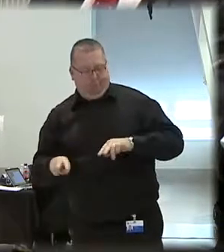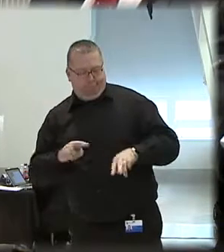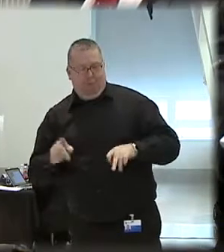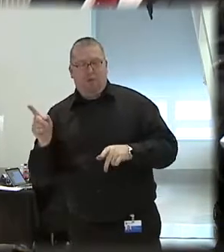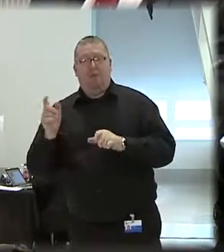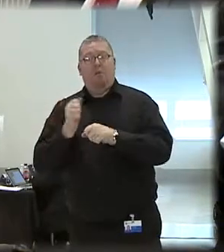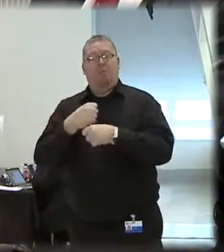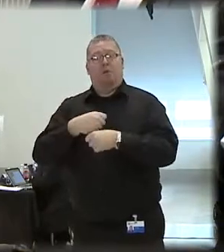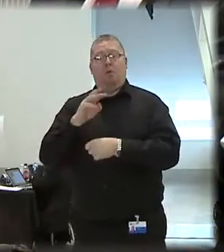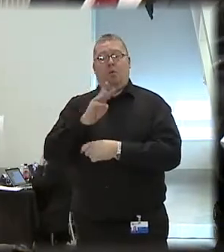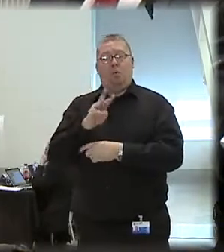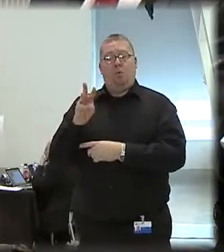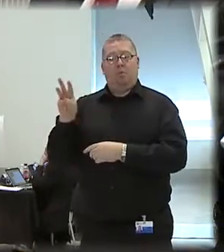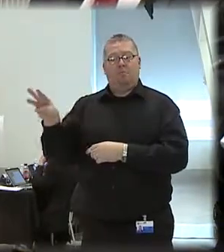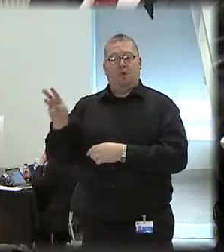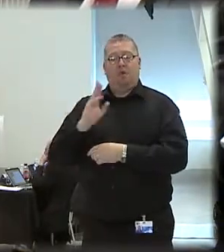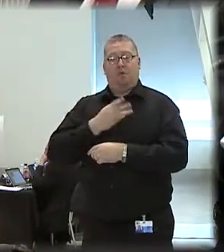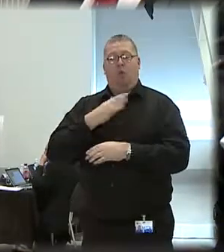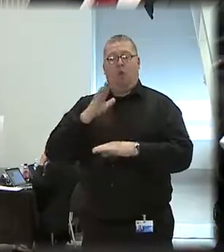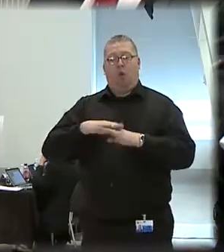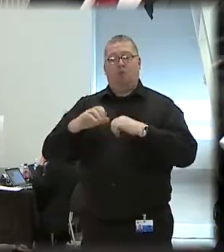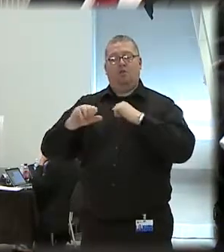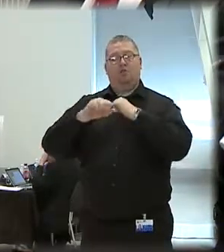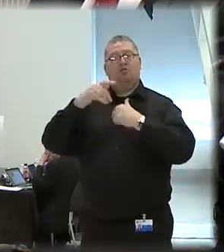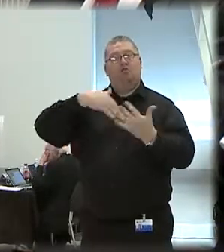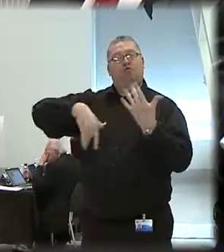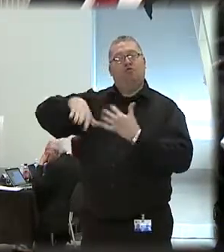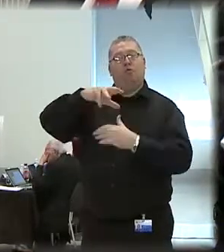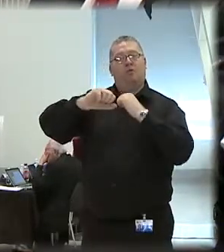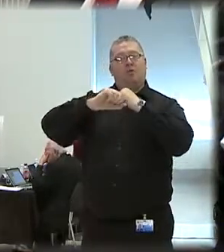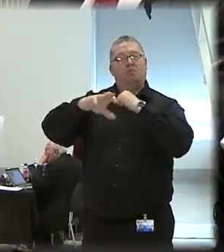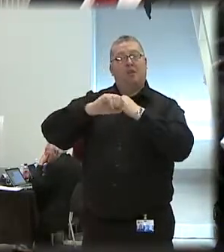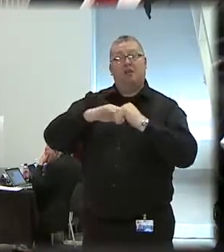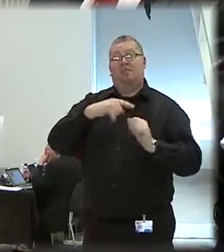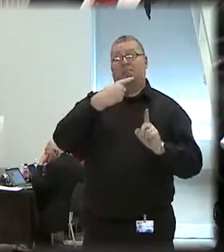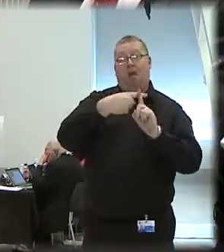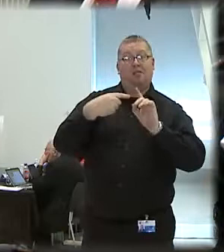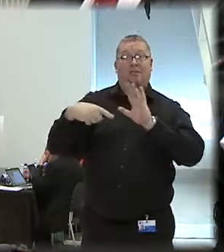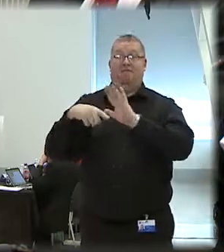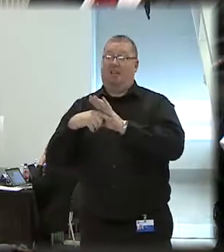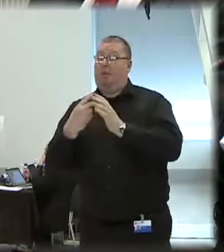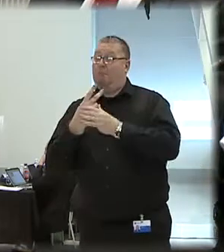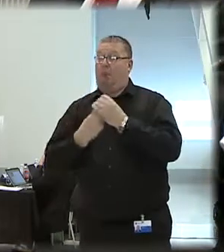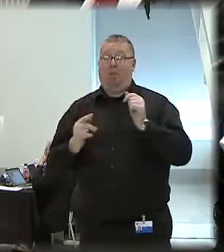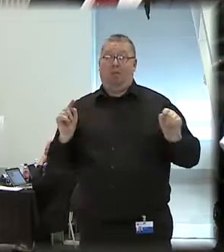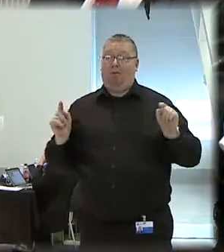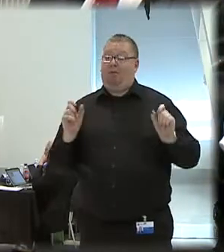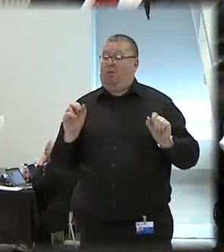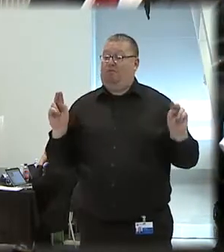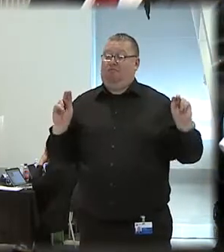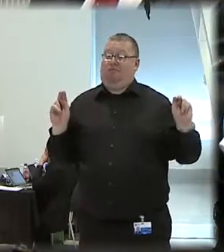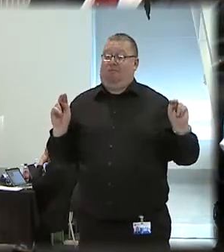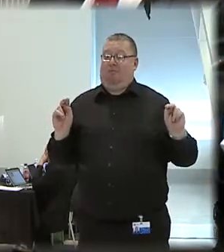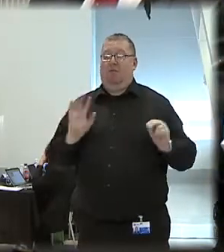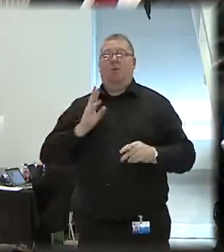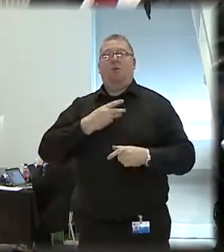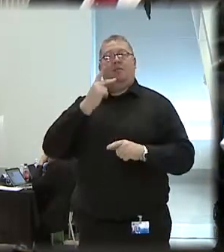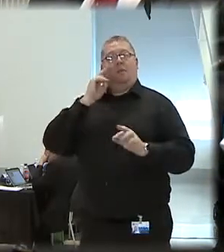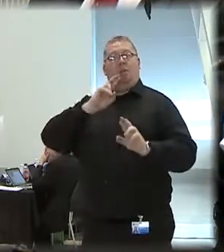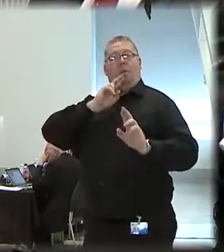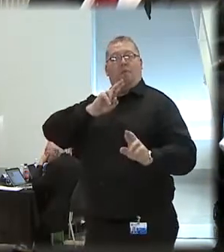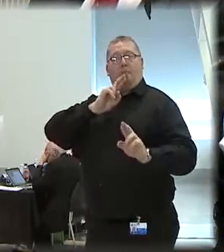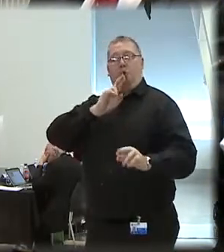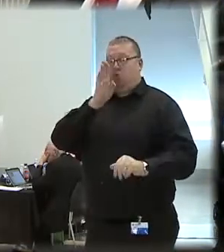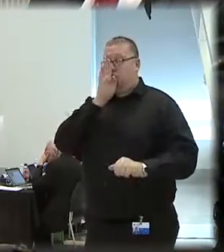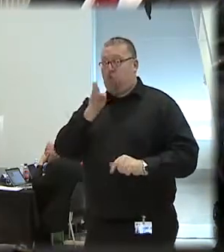created a website. We're on social media on a daily basis, good, bad, or indifferent. We're reporting directly from the scene